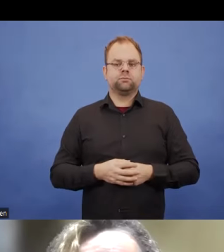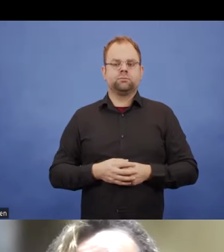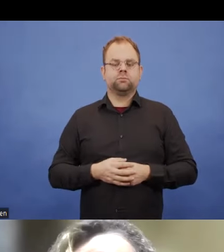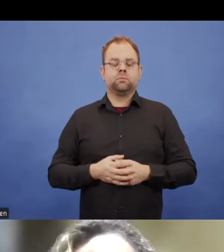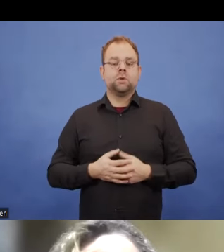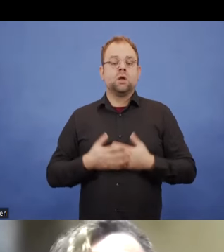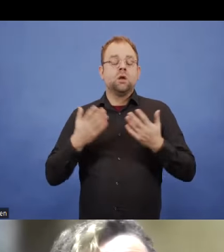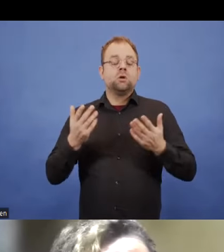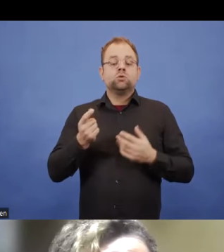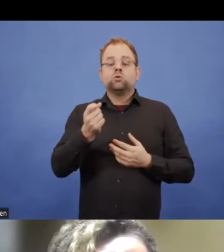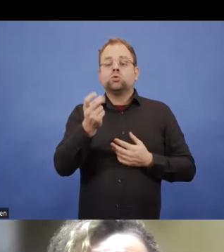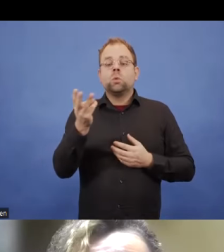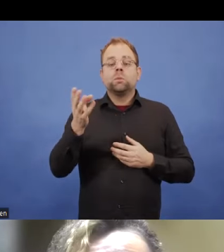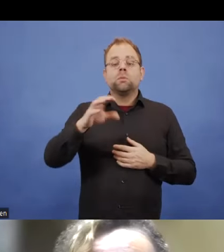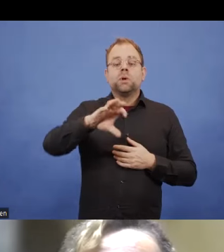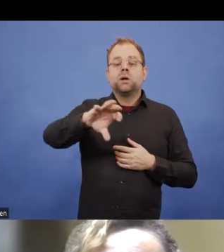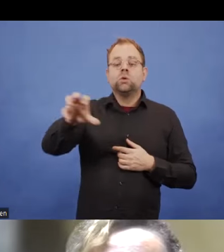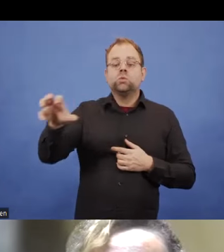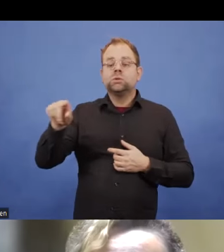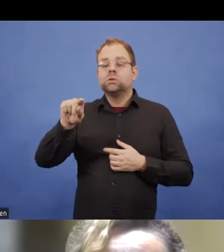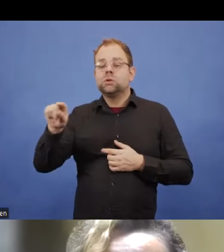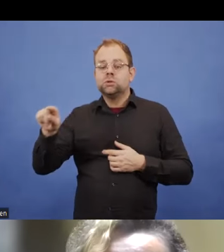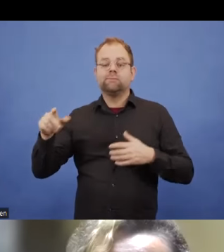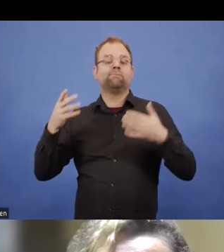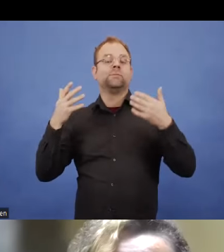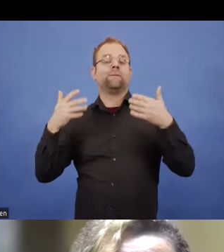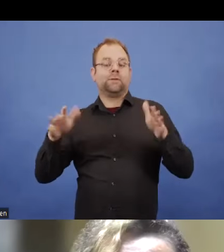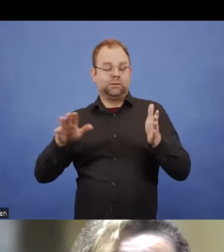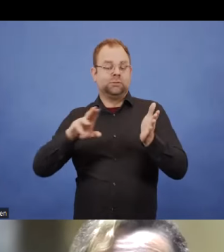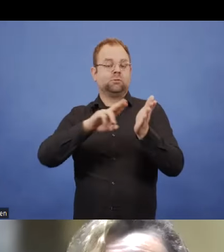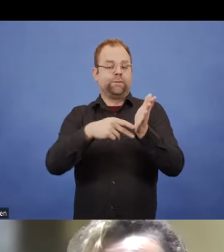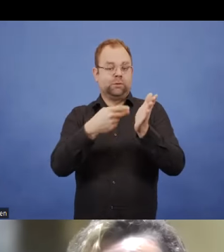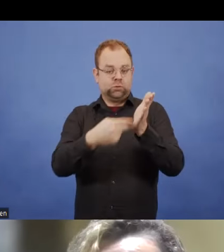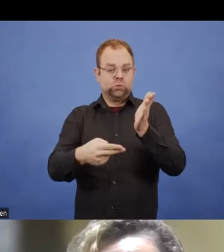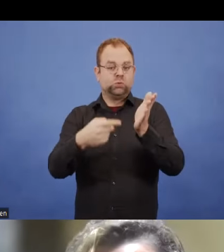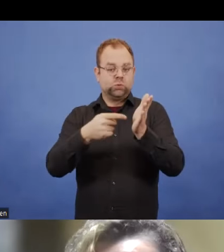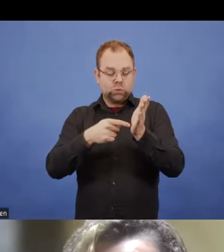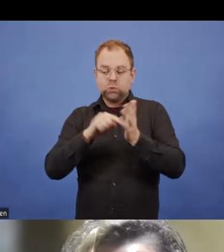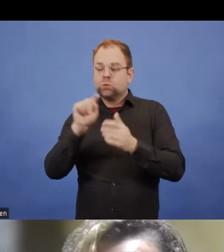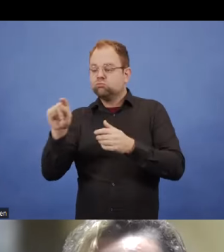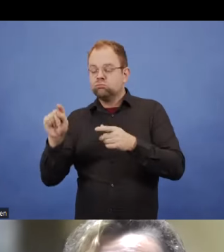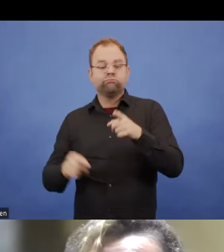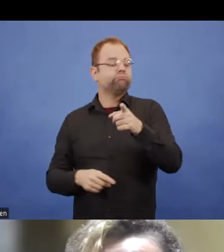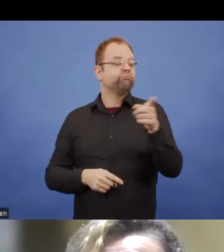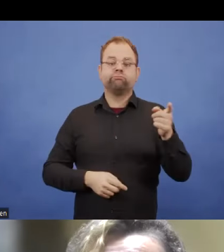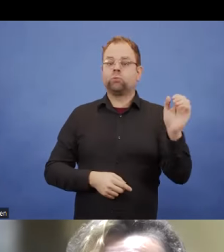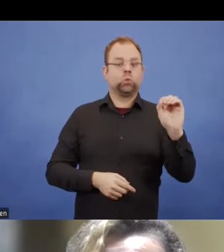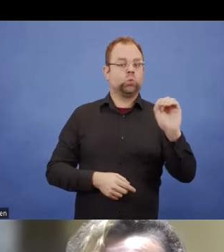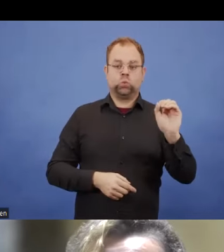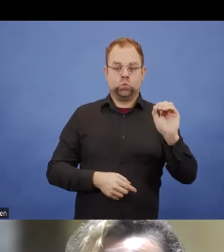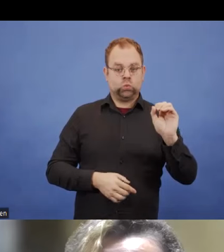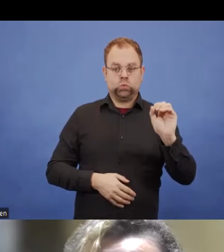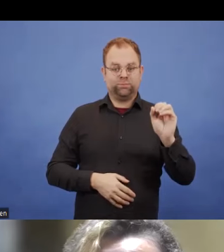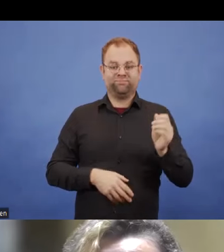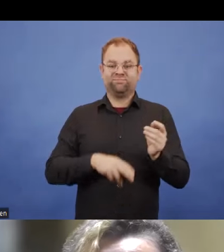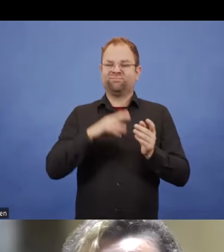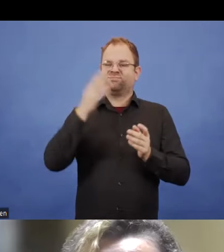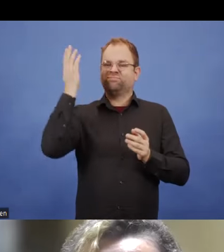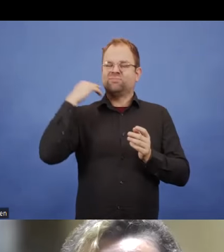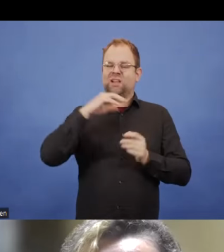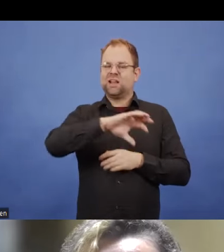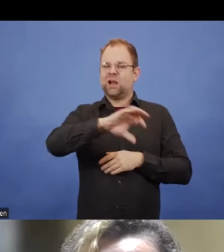haven't. The countries hay that have una signed the convención 1951 ratificada en convention are 1951 supposed to have put put in place. Excuse me, this is an